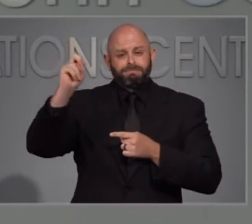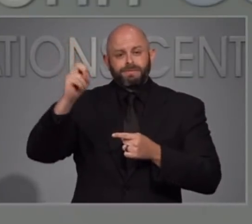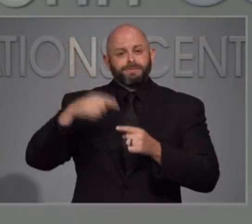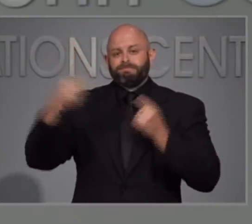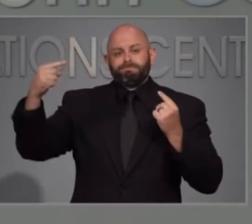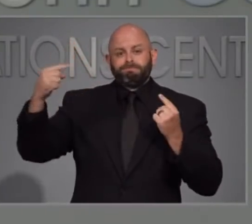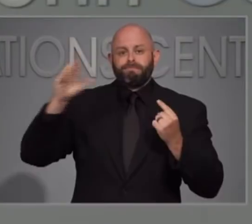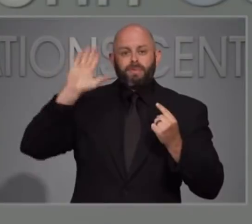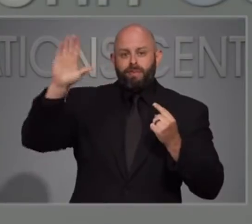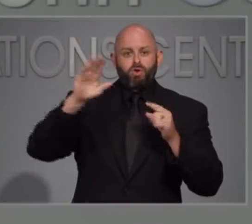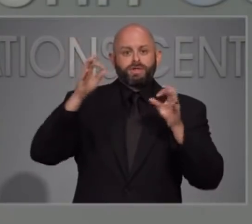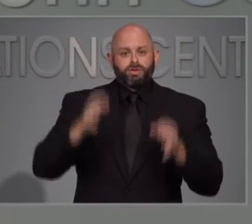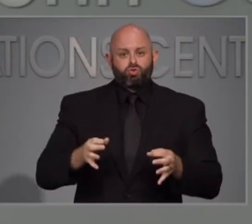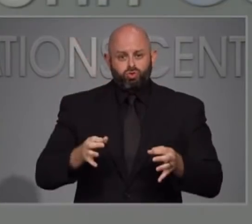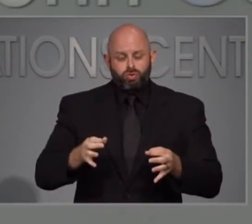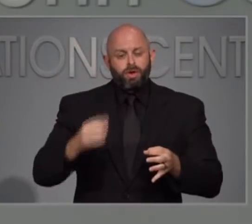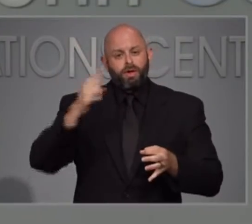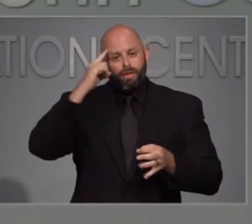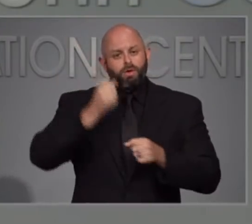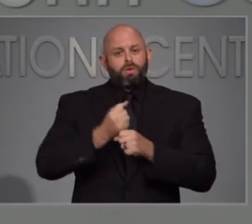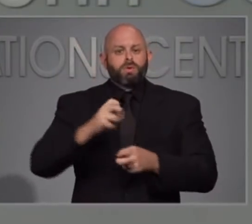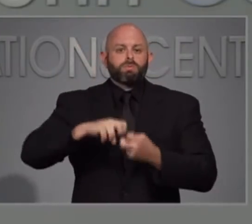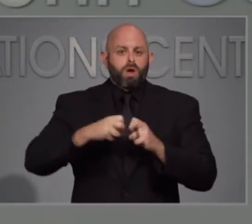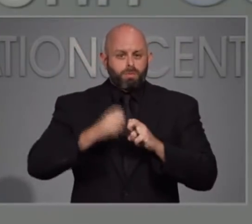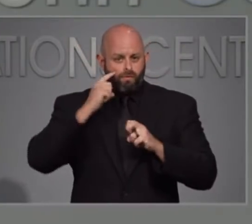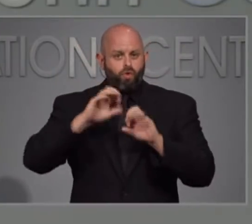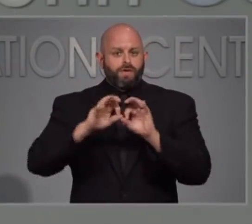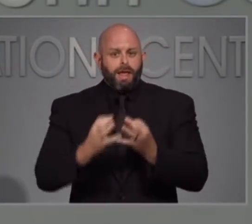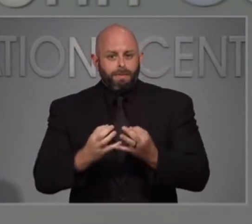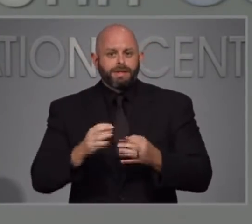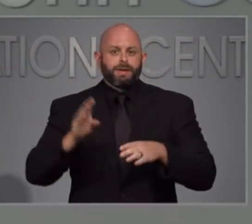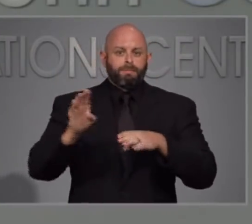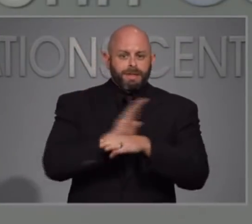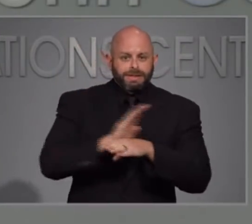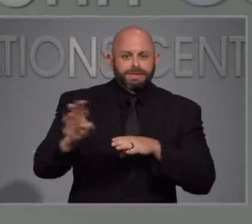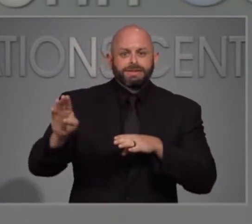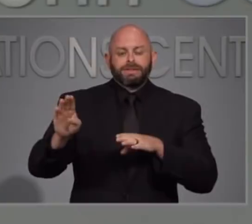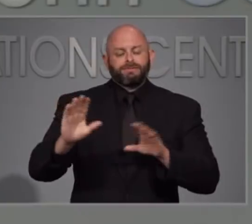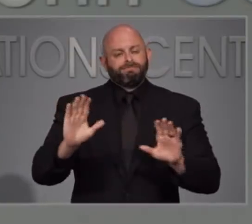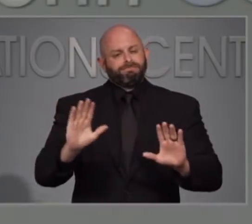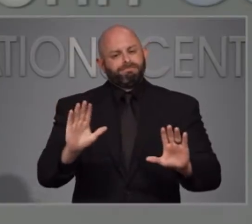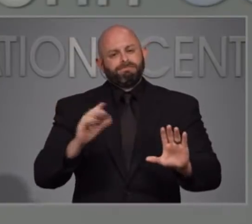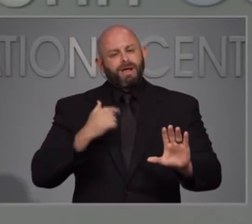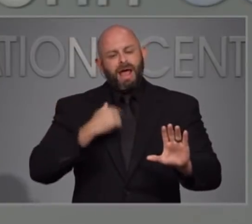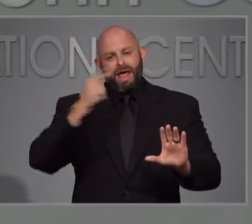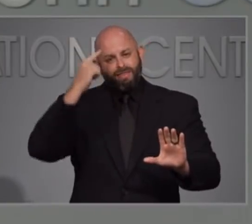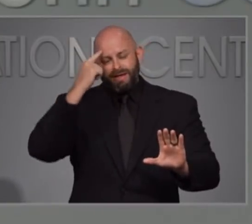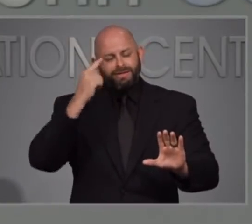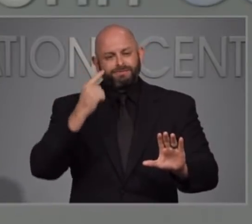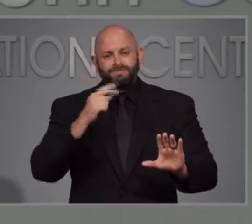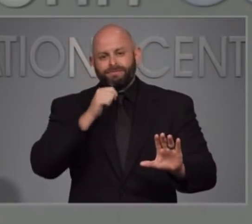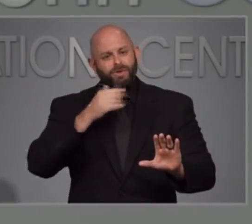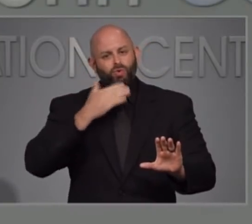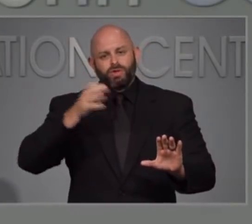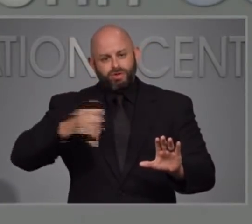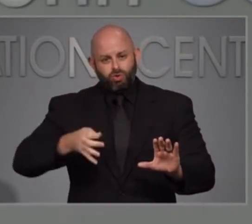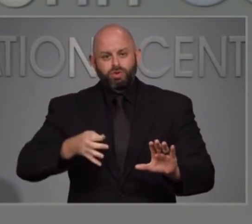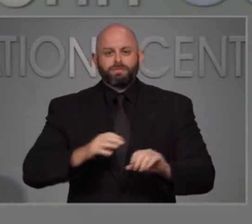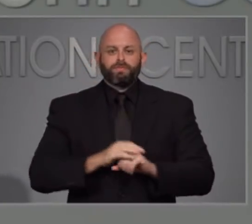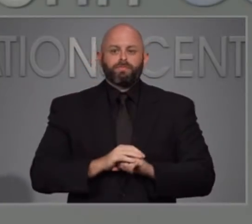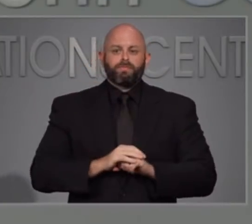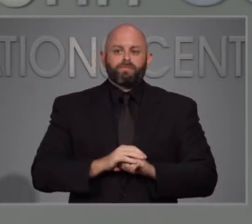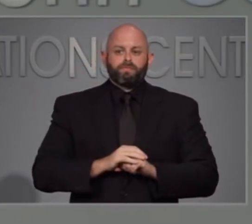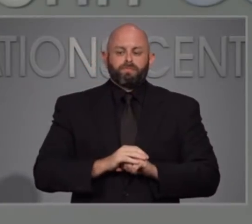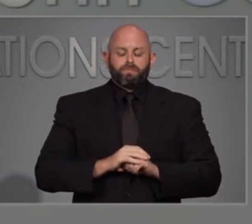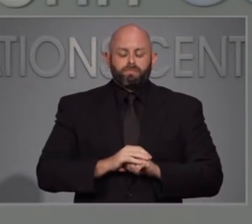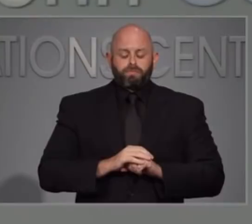for families and for businesses, and I think we've all got to realize that we're in this thing together. But I think it also